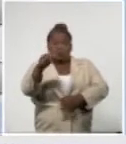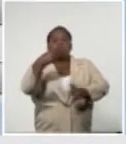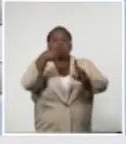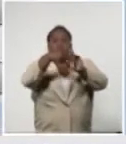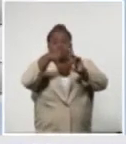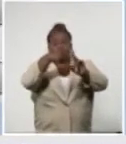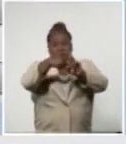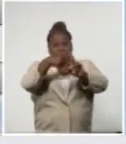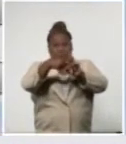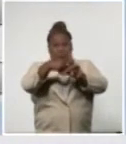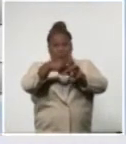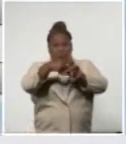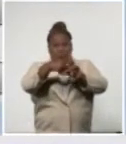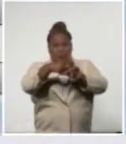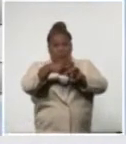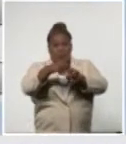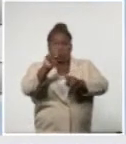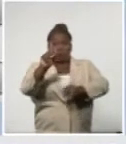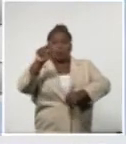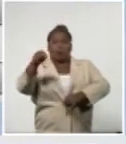2,321 people have tested positive,